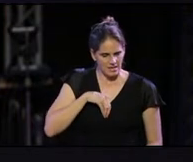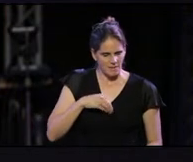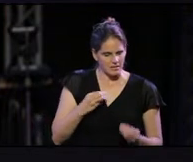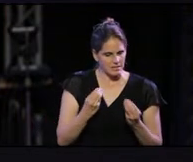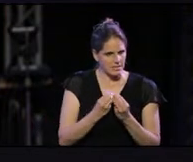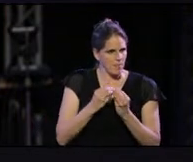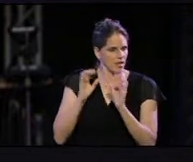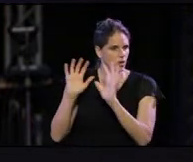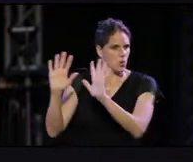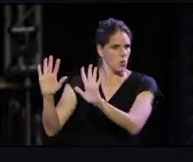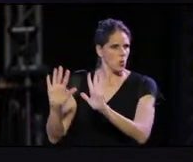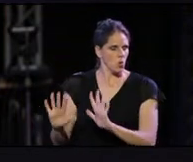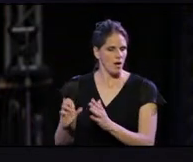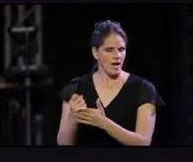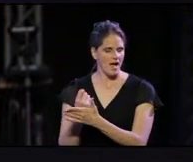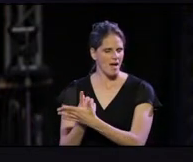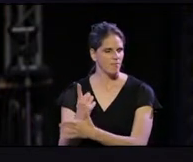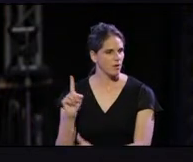But what?